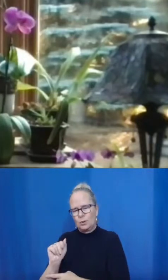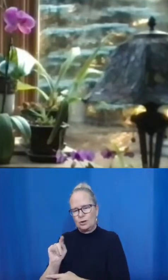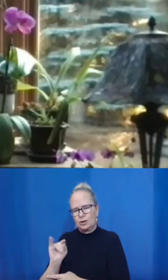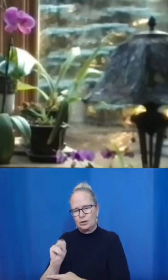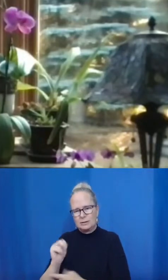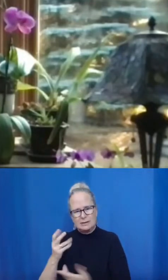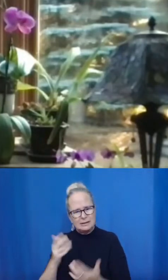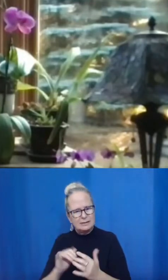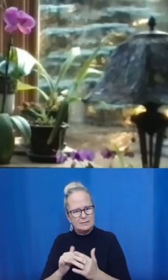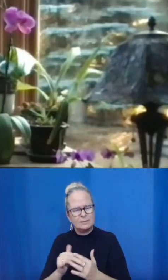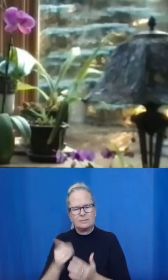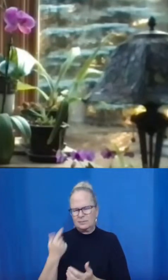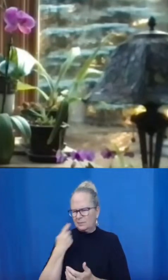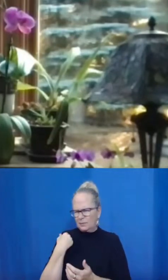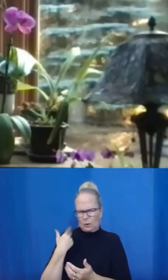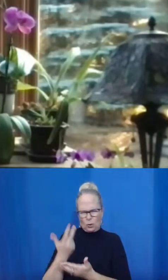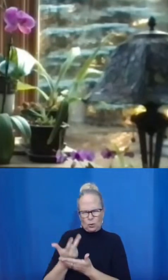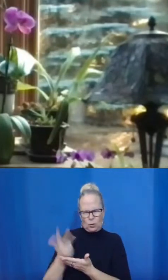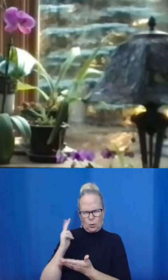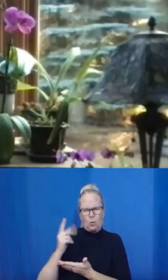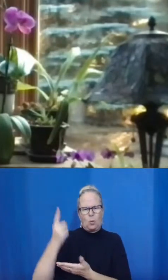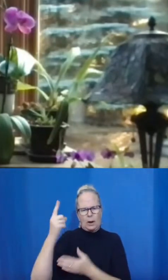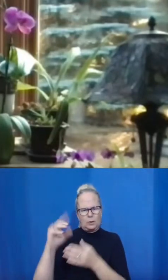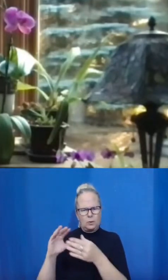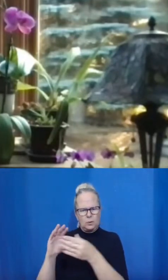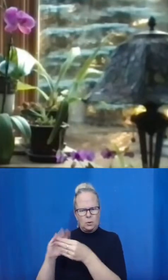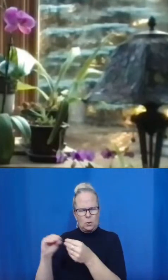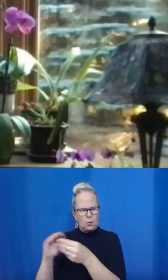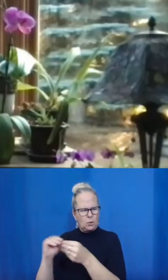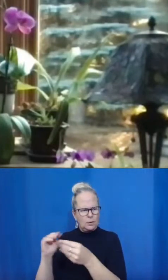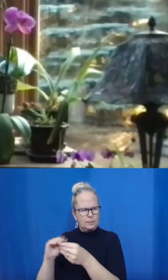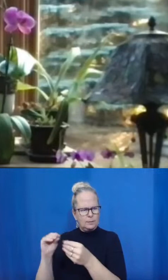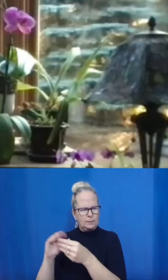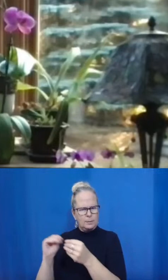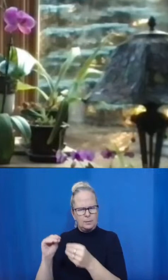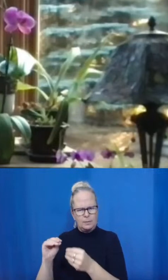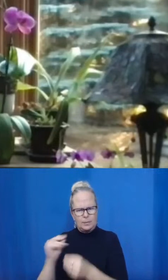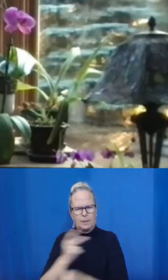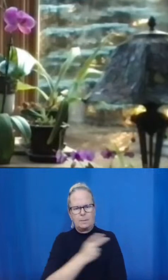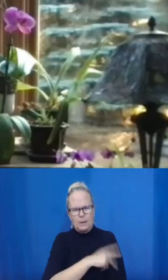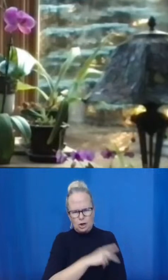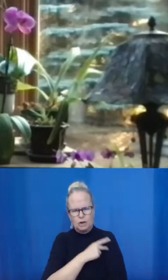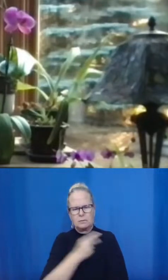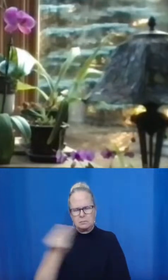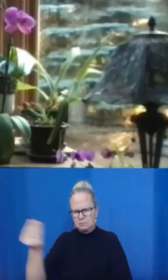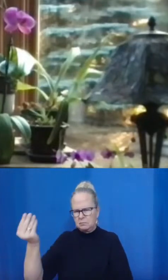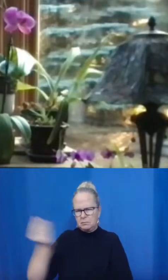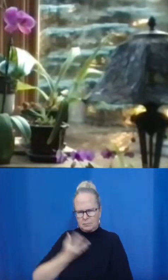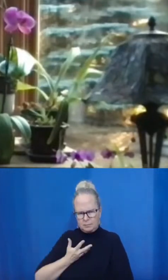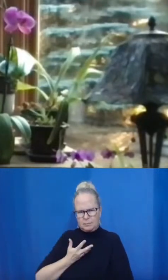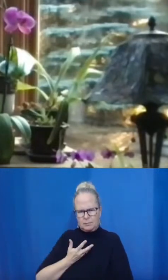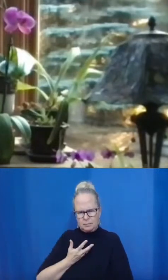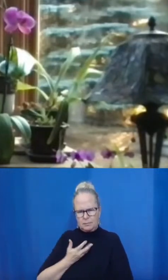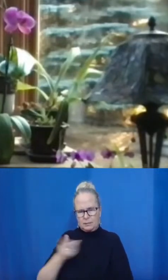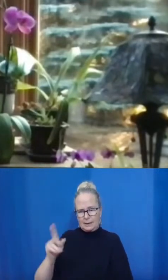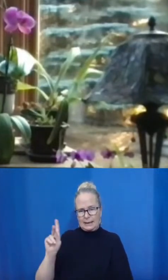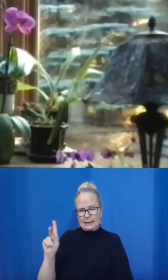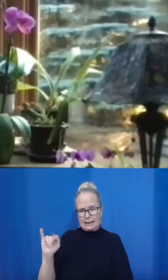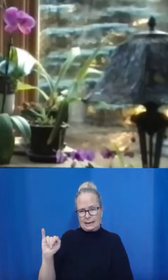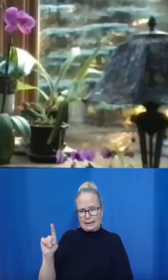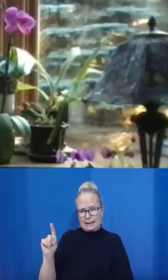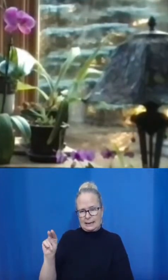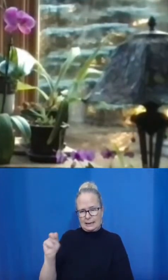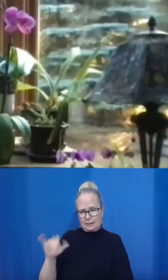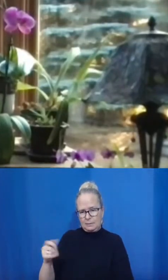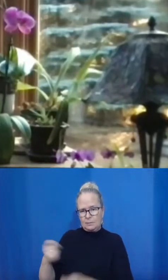living donor, was called into the hospital for his transplant, and then just the morning at which it was supposed to happen,